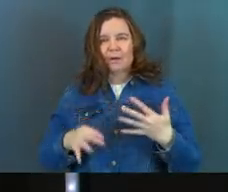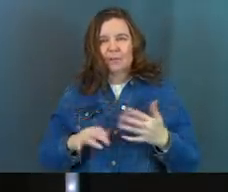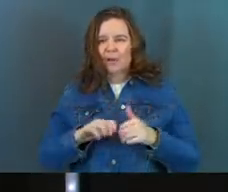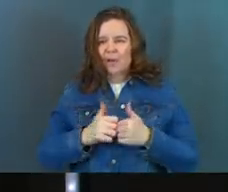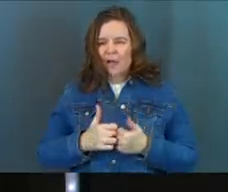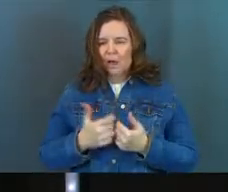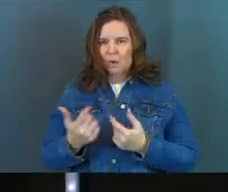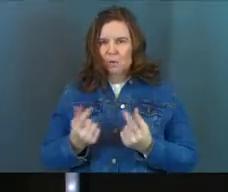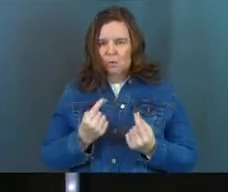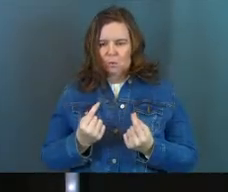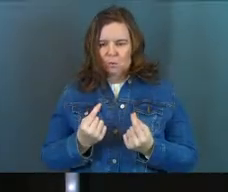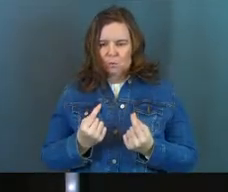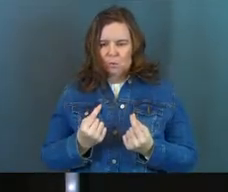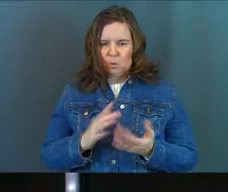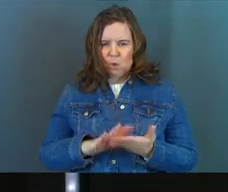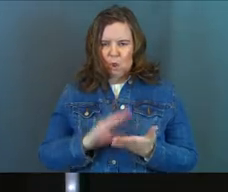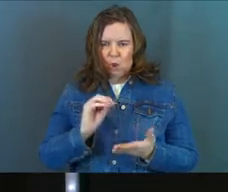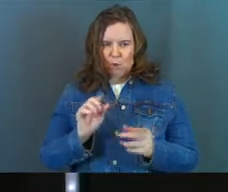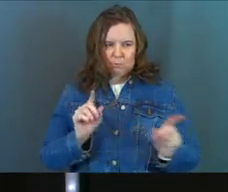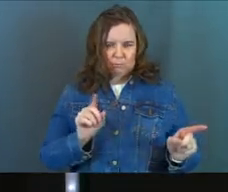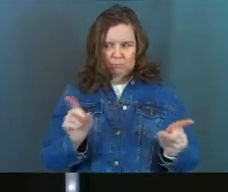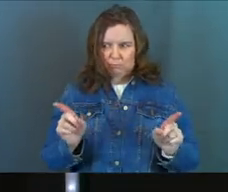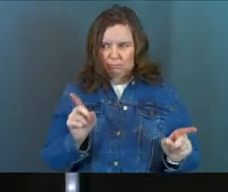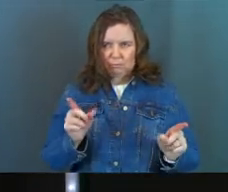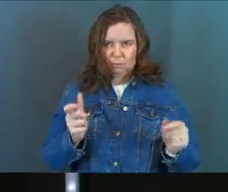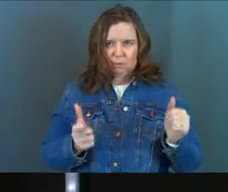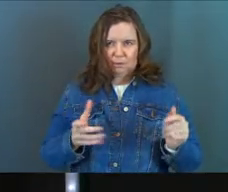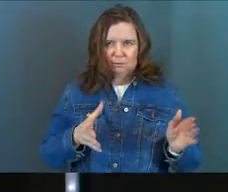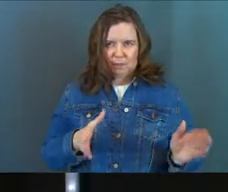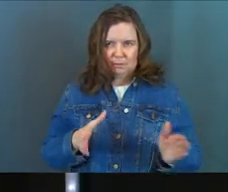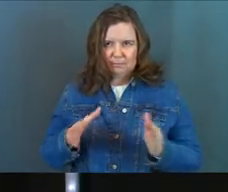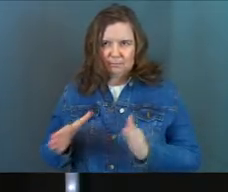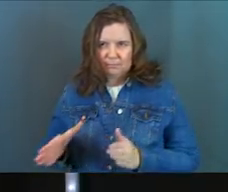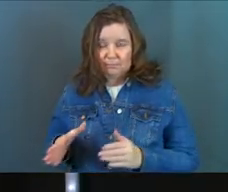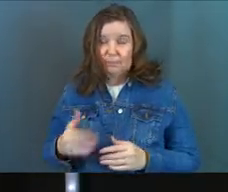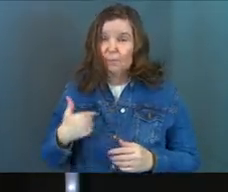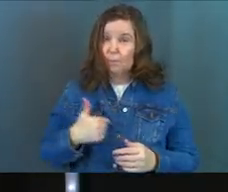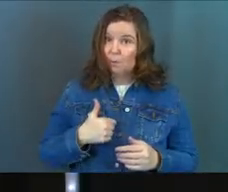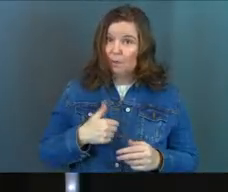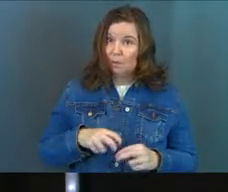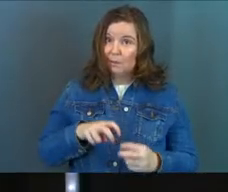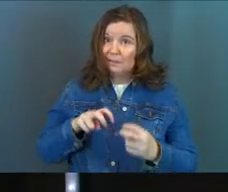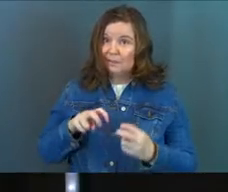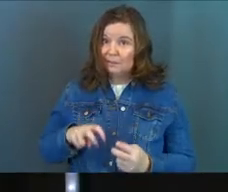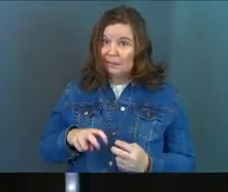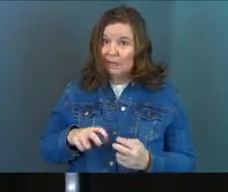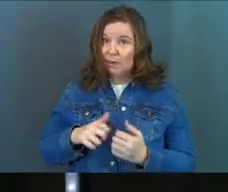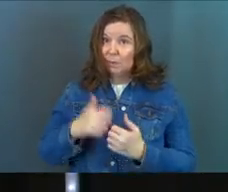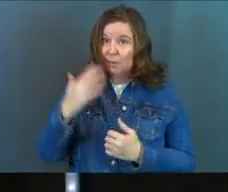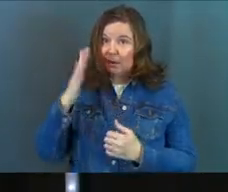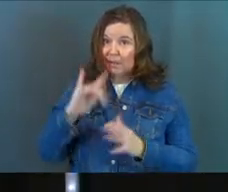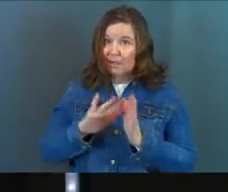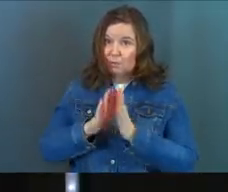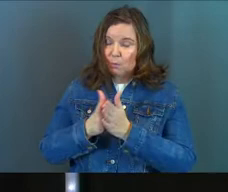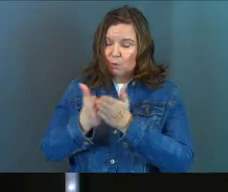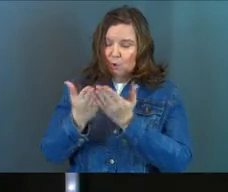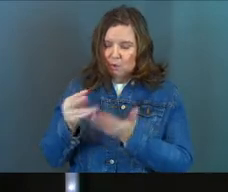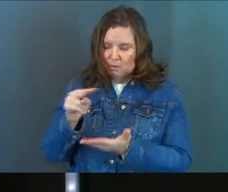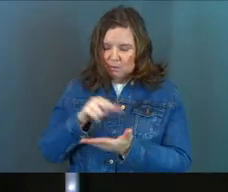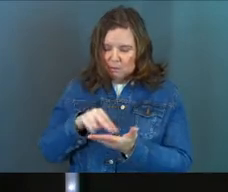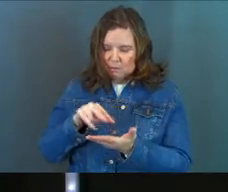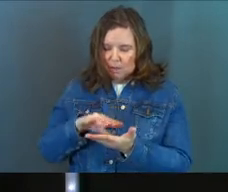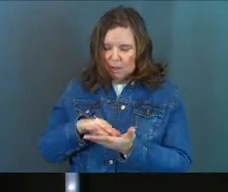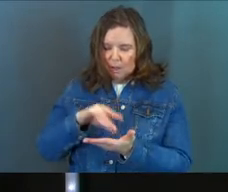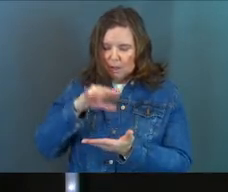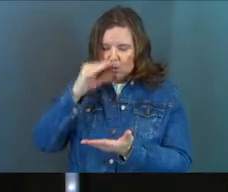of how we're going to learn in this life. Will we sit down with God's word